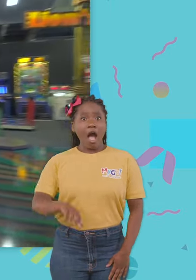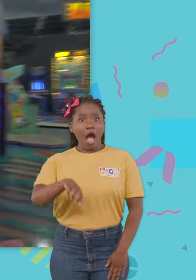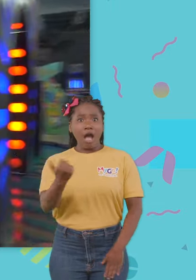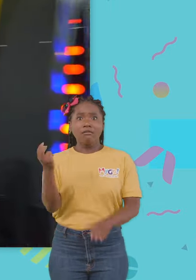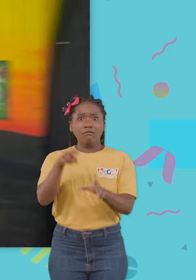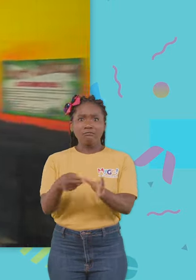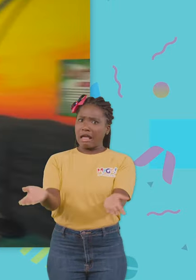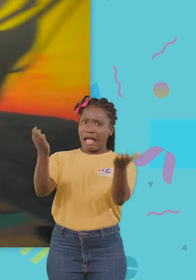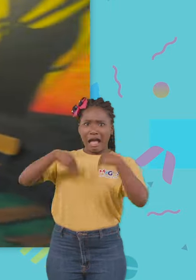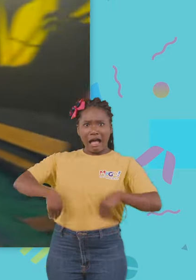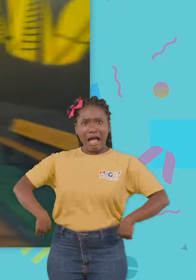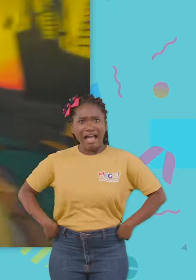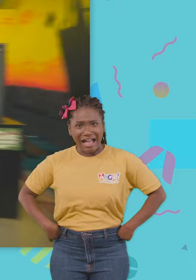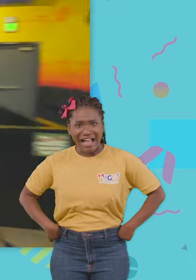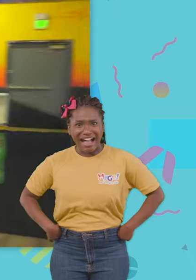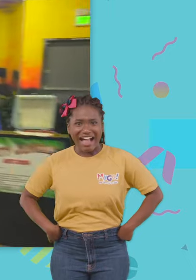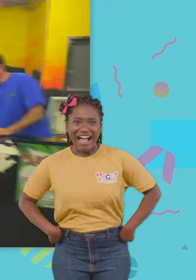Oh, another ride! Come on!